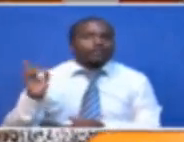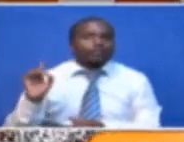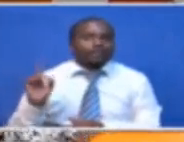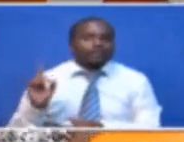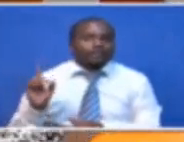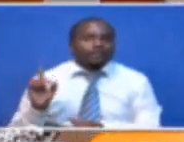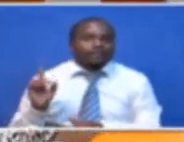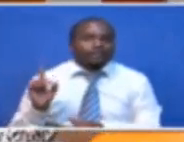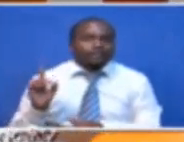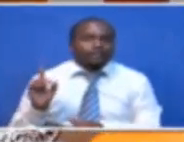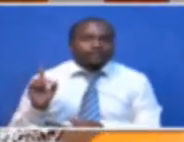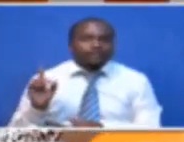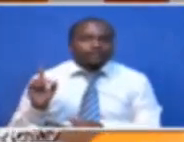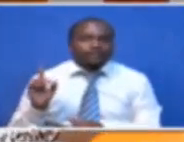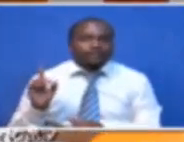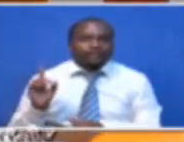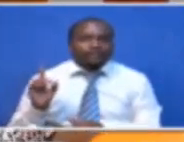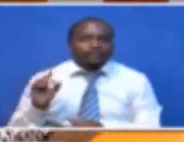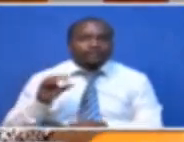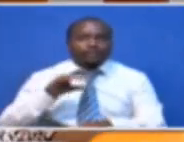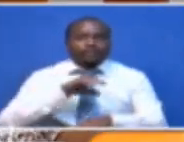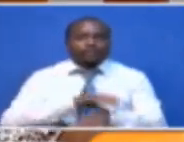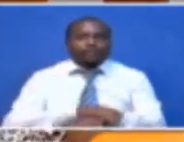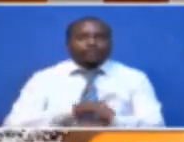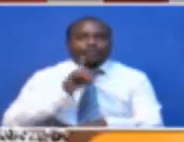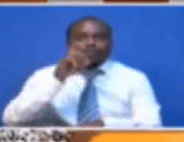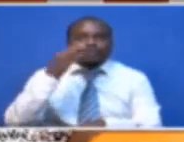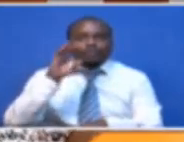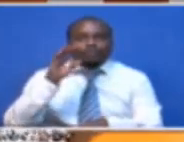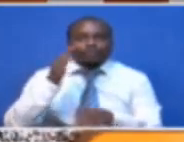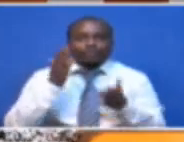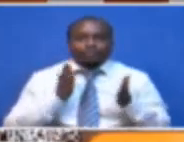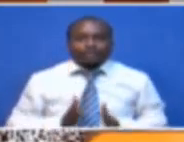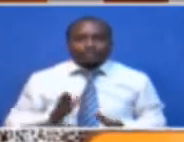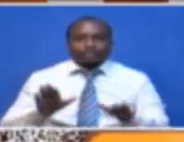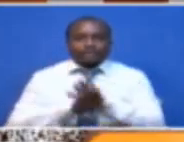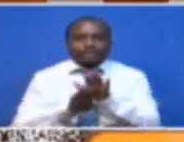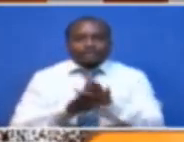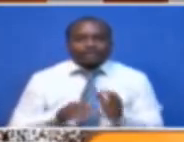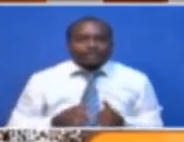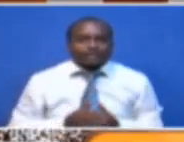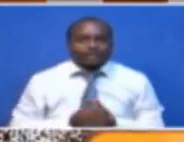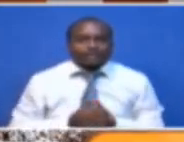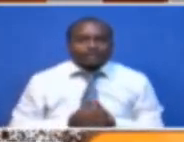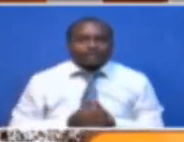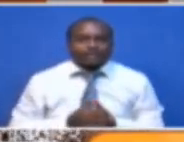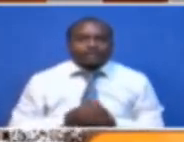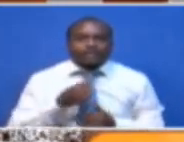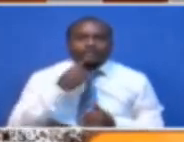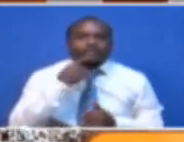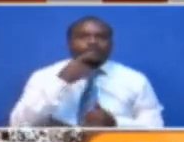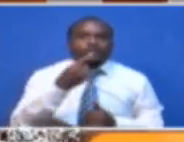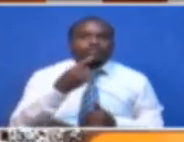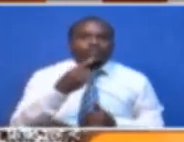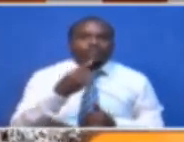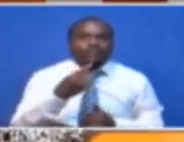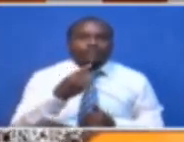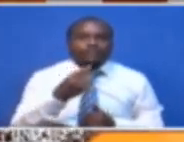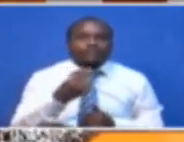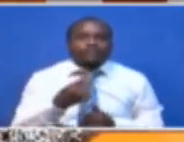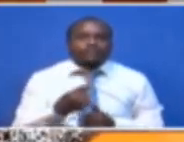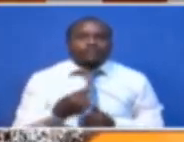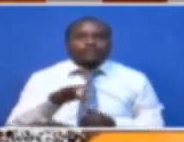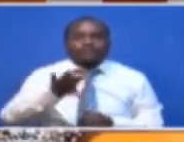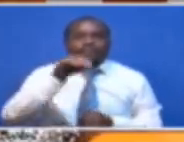we got one of Muzee's personal assistants called Peter Rotich. We told him, take two ivory